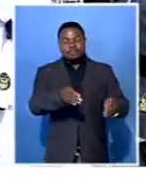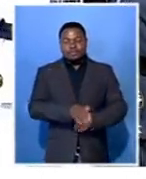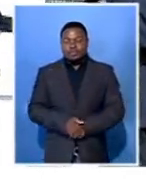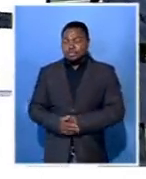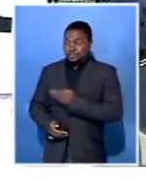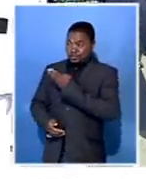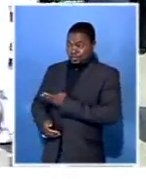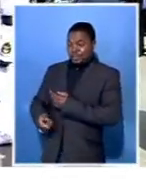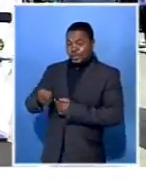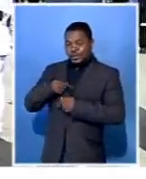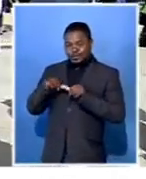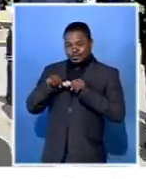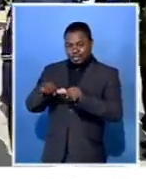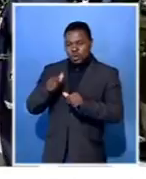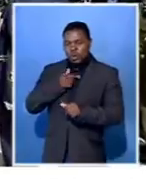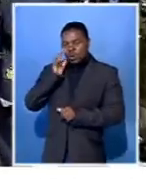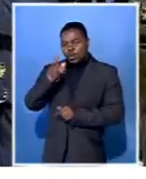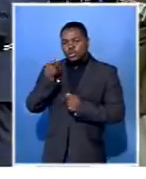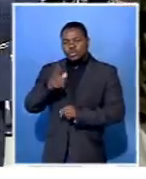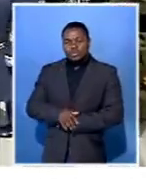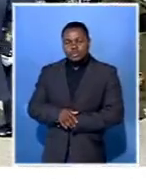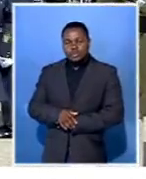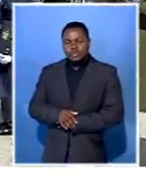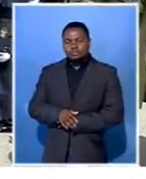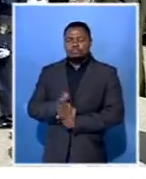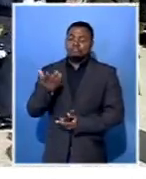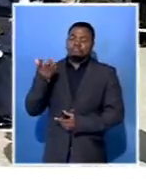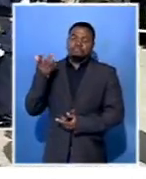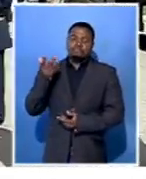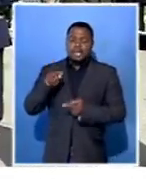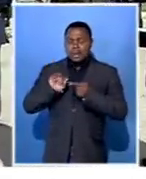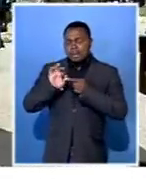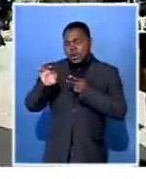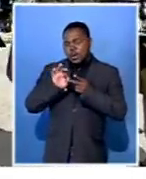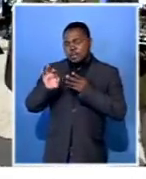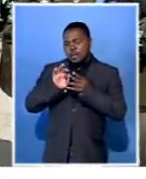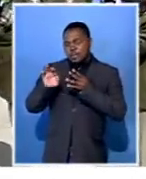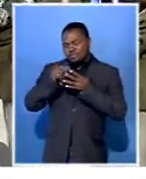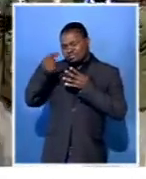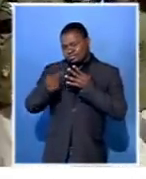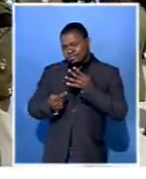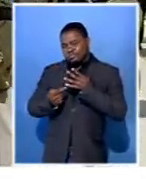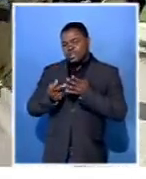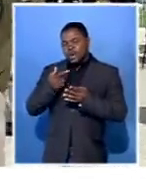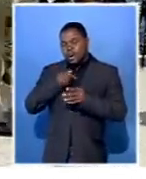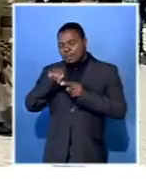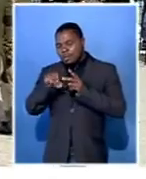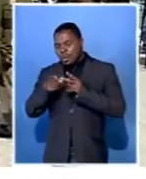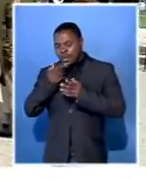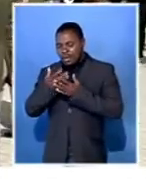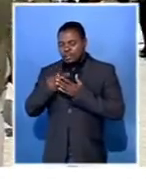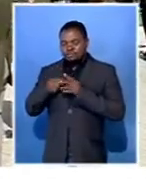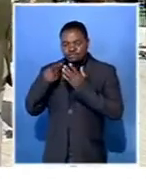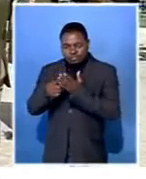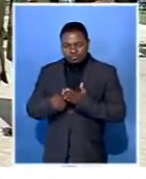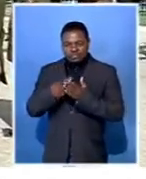we will start to unpack some of the interesting facts that came out of the process, the